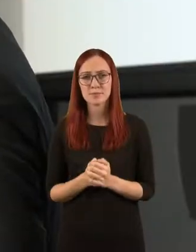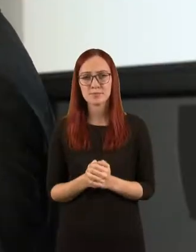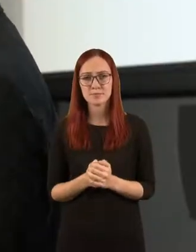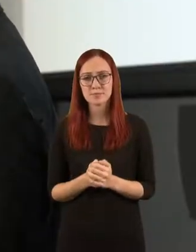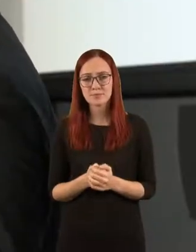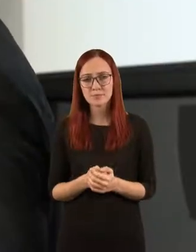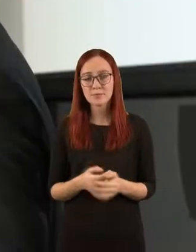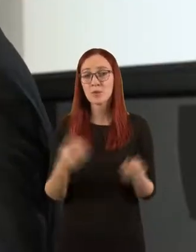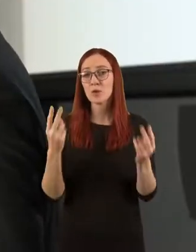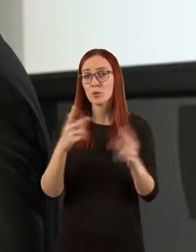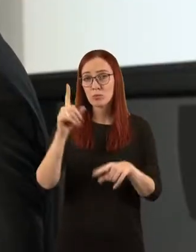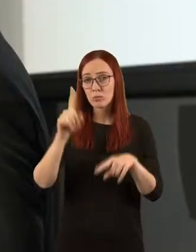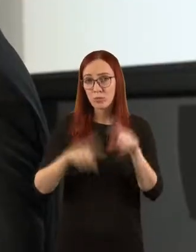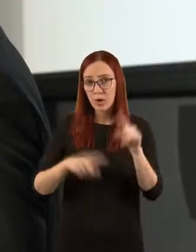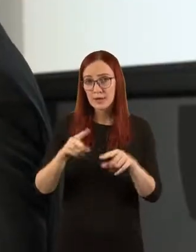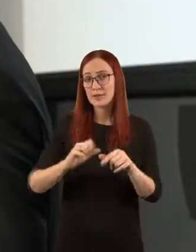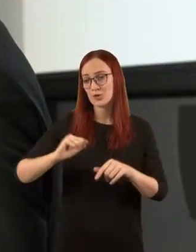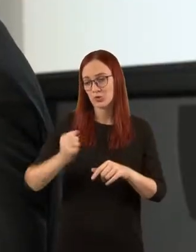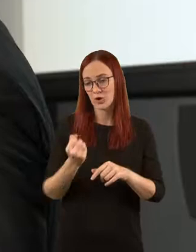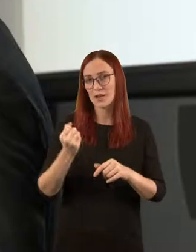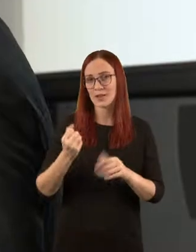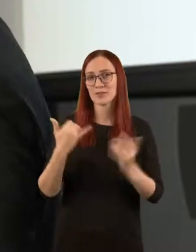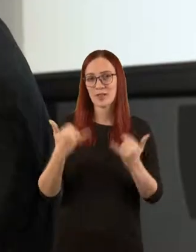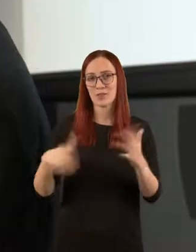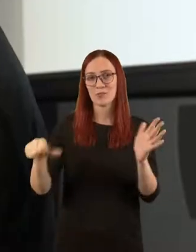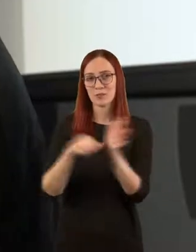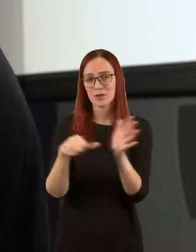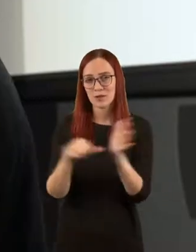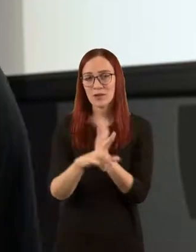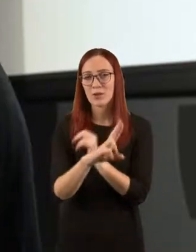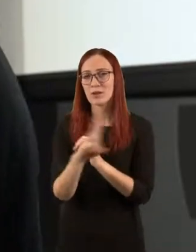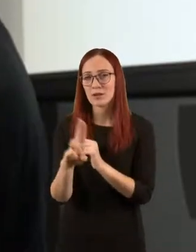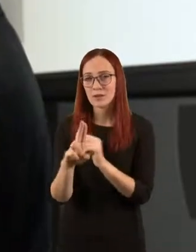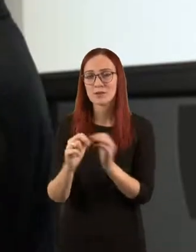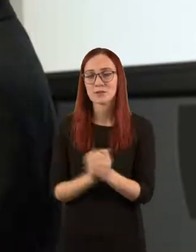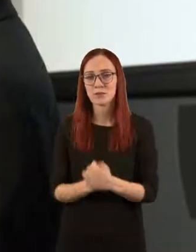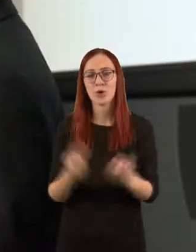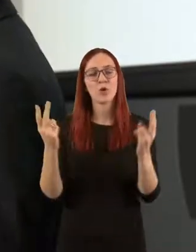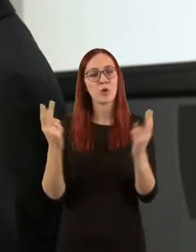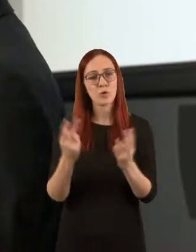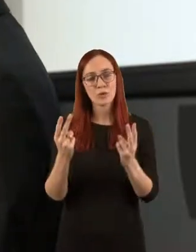proposing different changes to existing laws, and